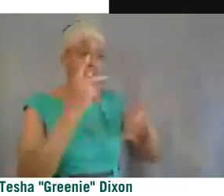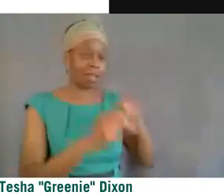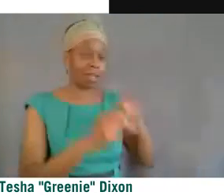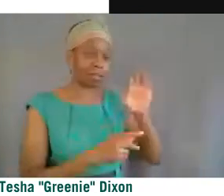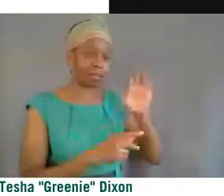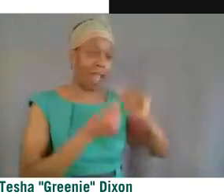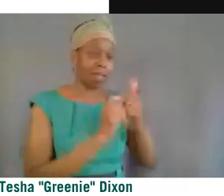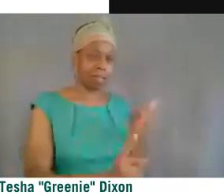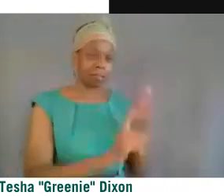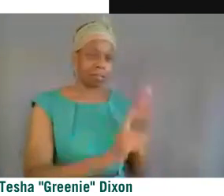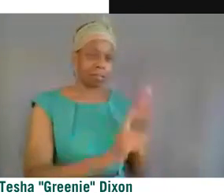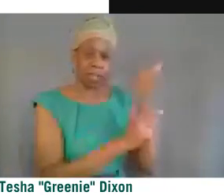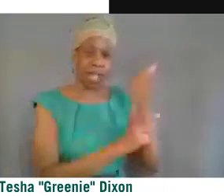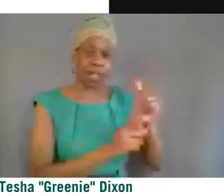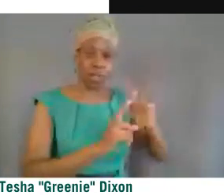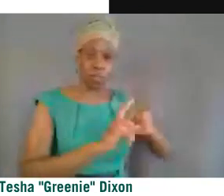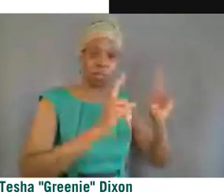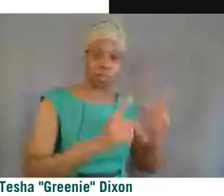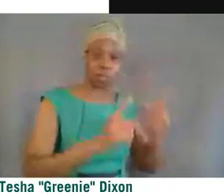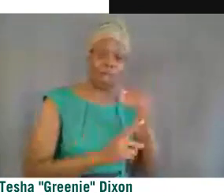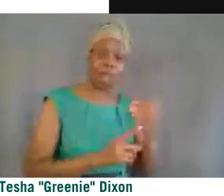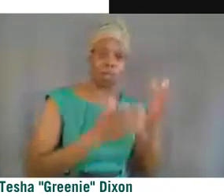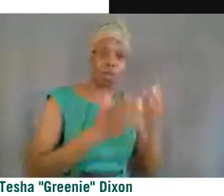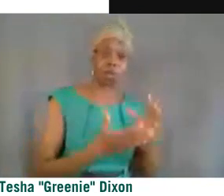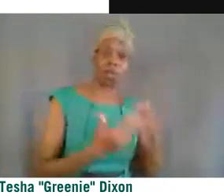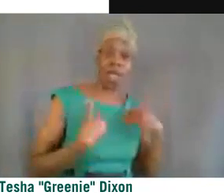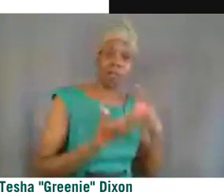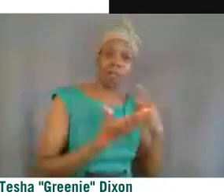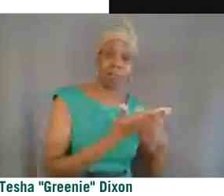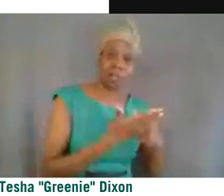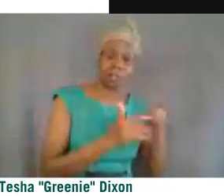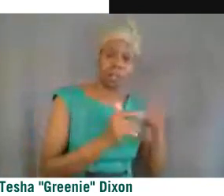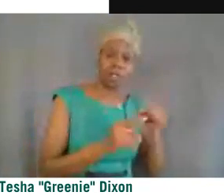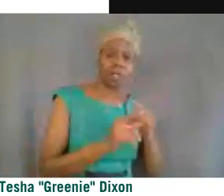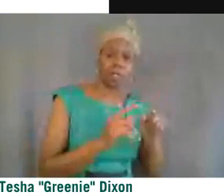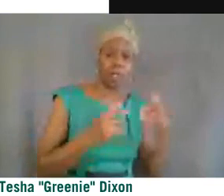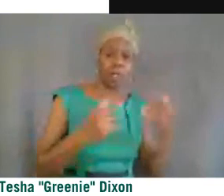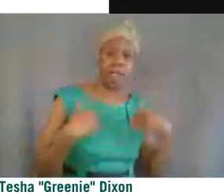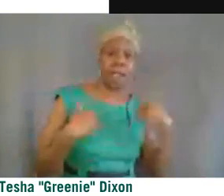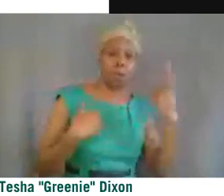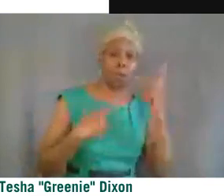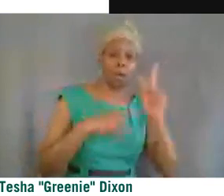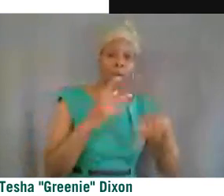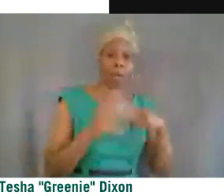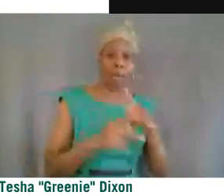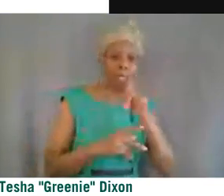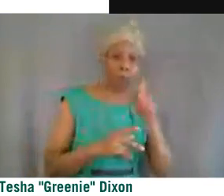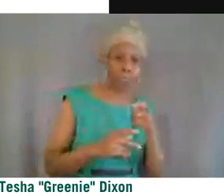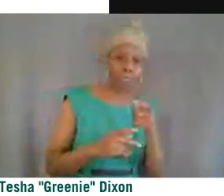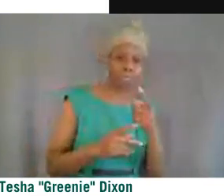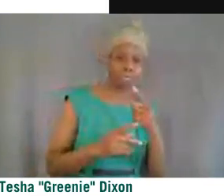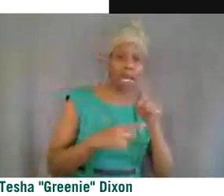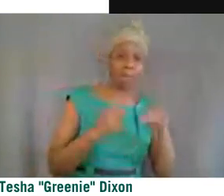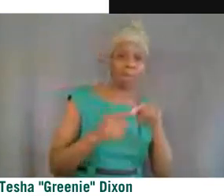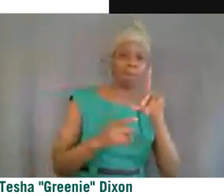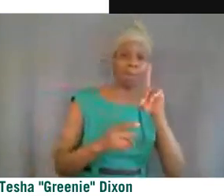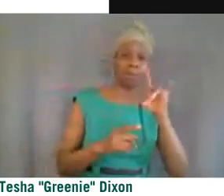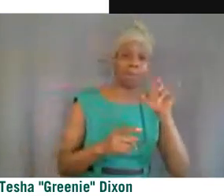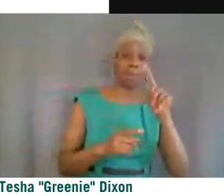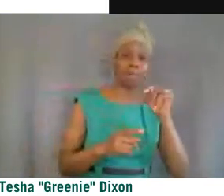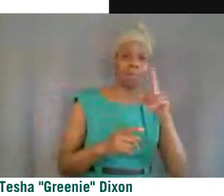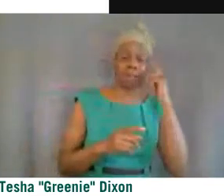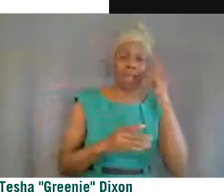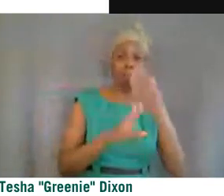differently, and particularly when it comes to these movement patterns. But we have had that one sort of question come in around dystonia. But I thought before talking about